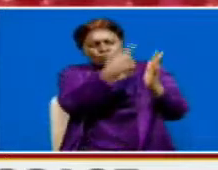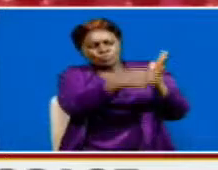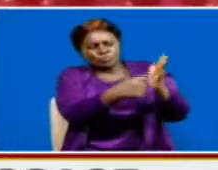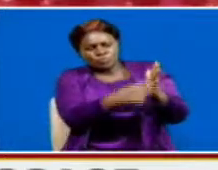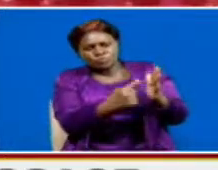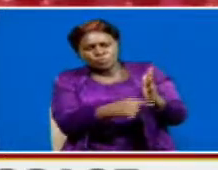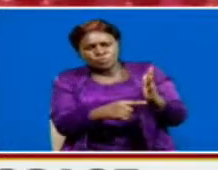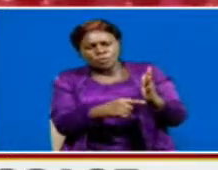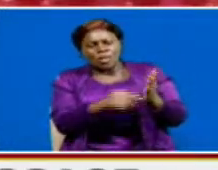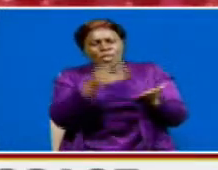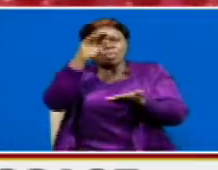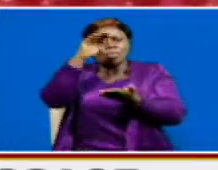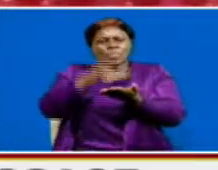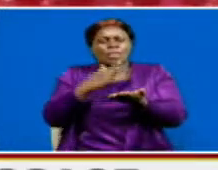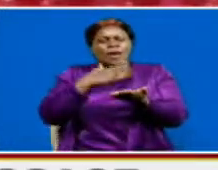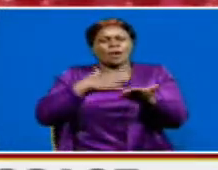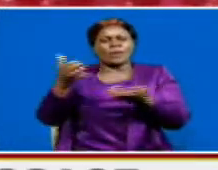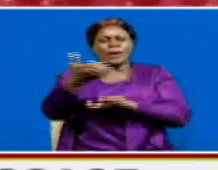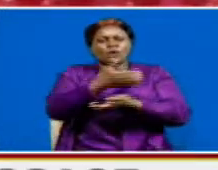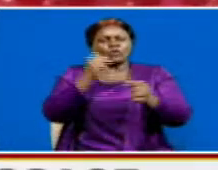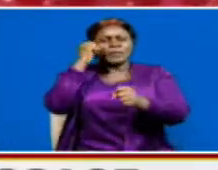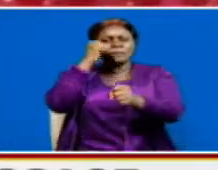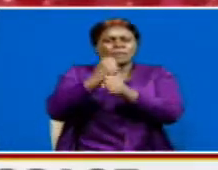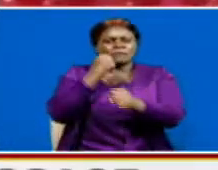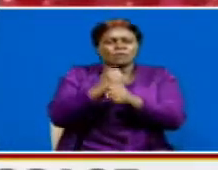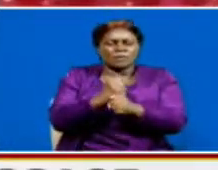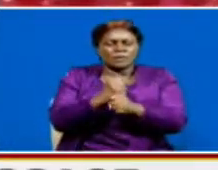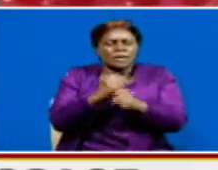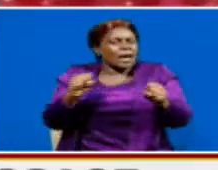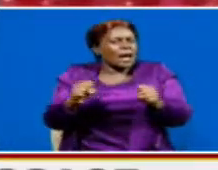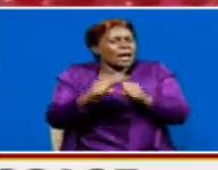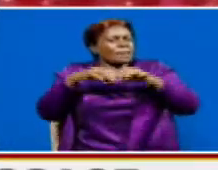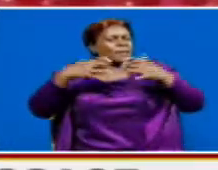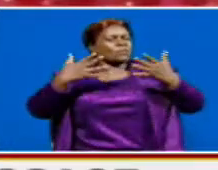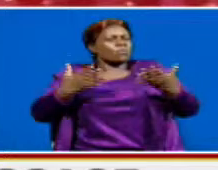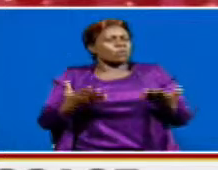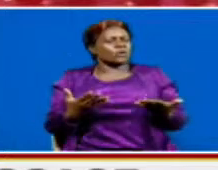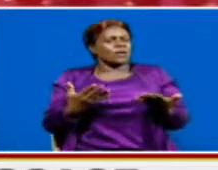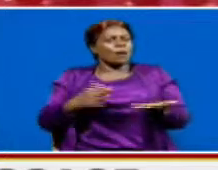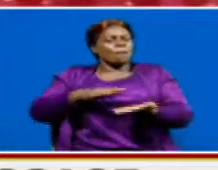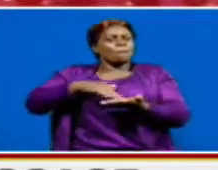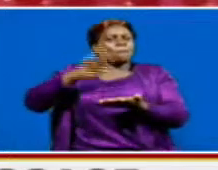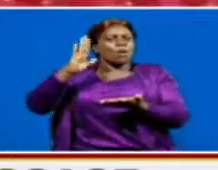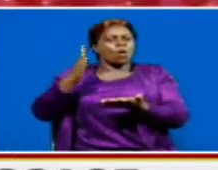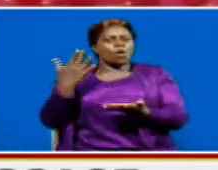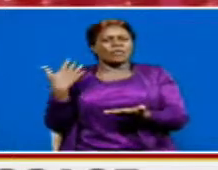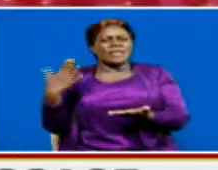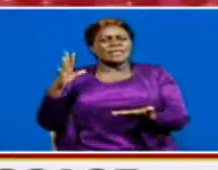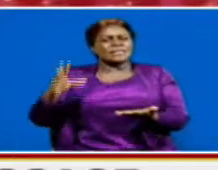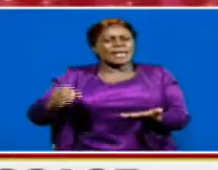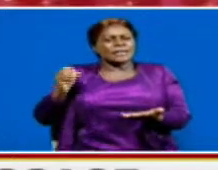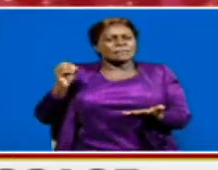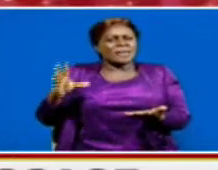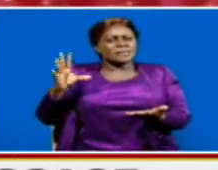slowed down our economic performance, resulting in increased commodity prices.